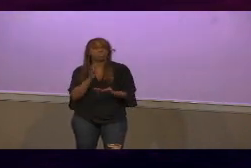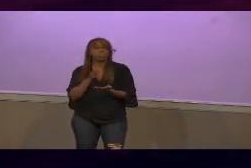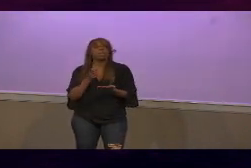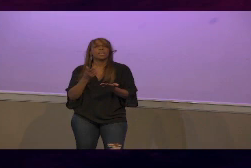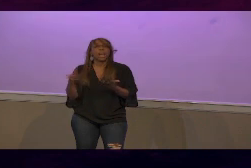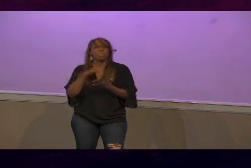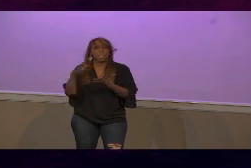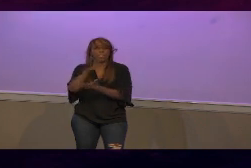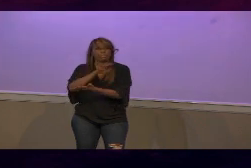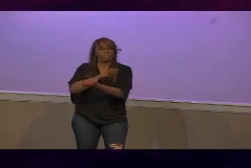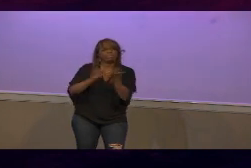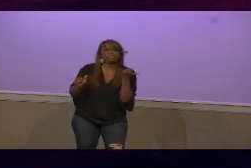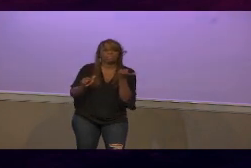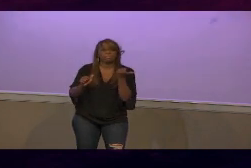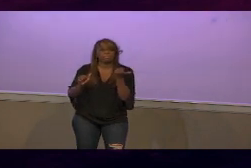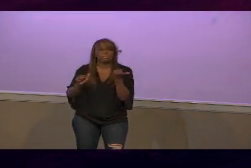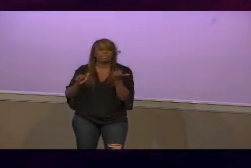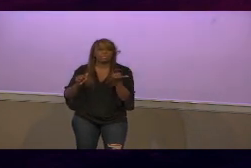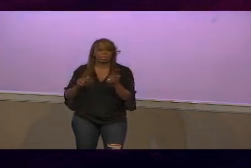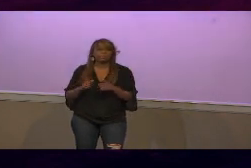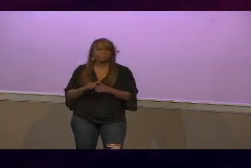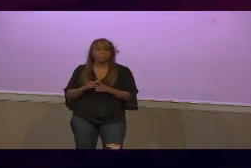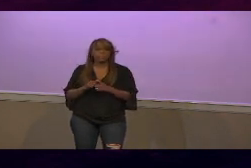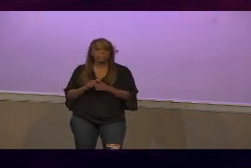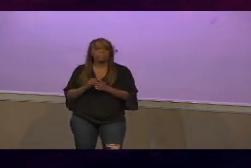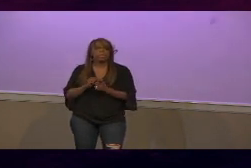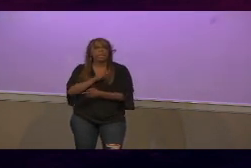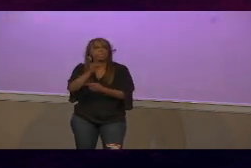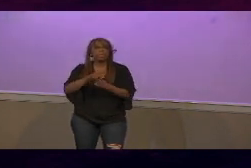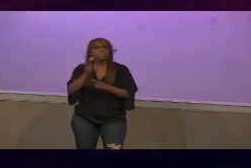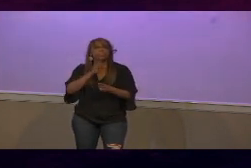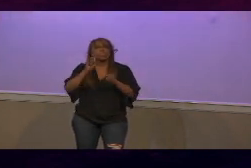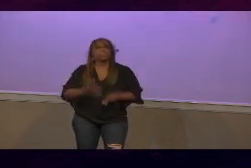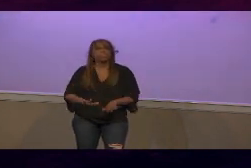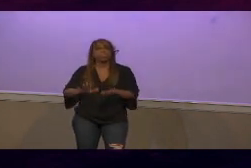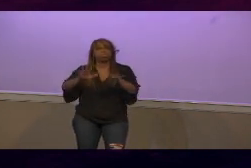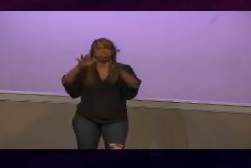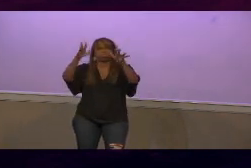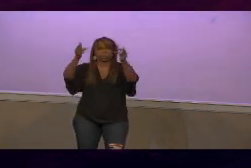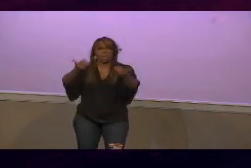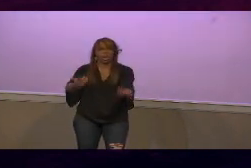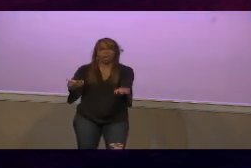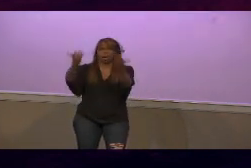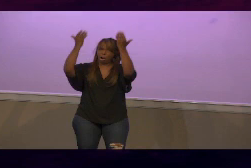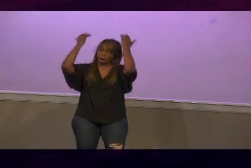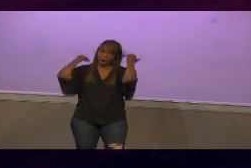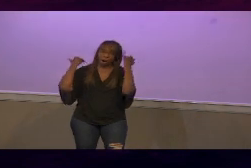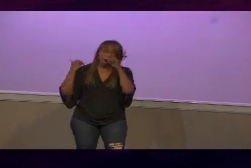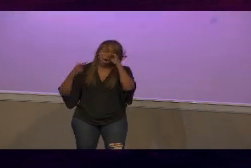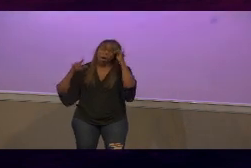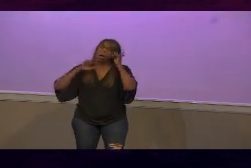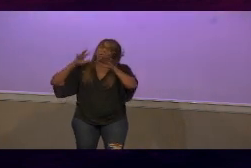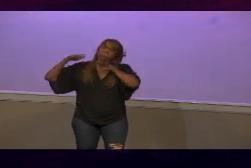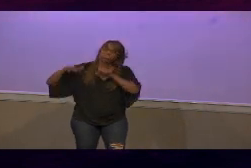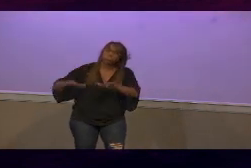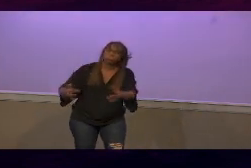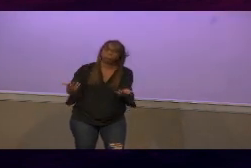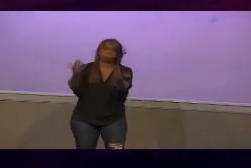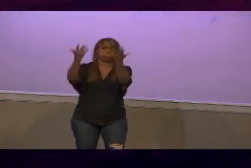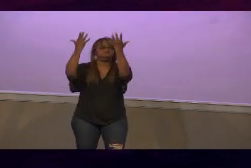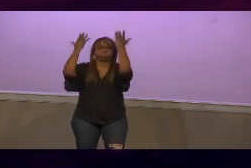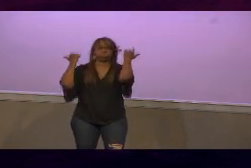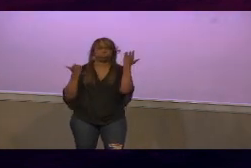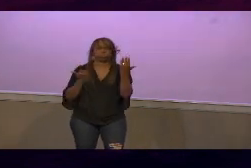wrath was kindled against us. Then the waters would have overwhelmed us. The stream would have gone over our